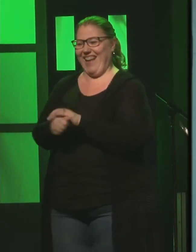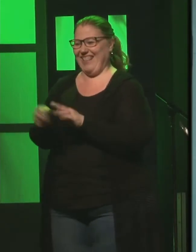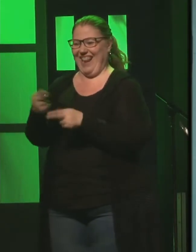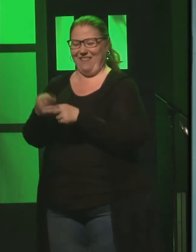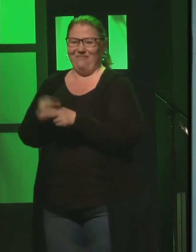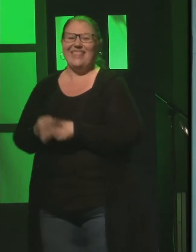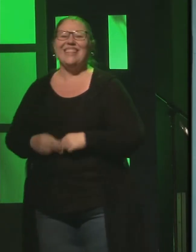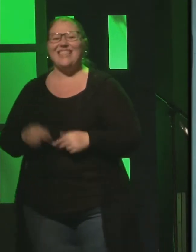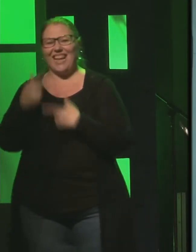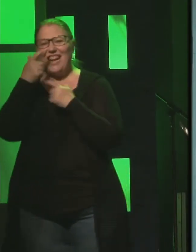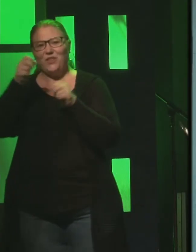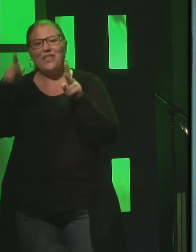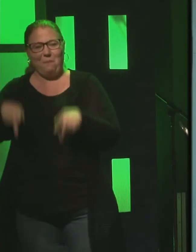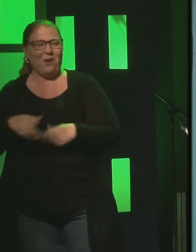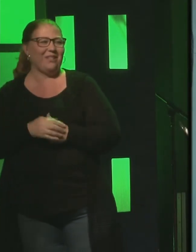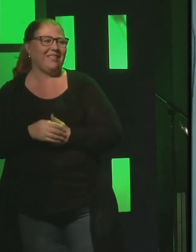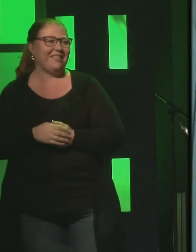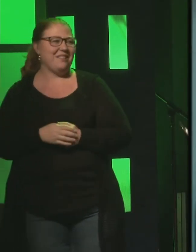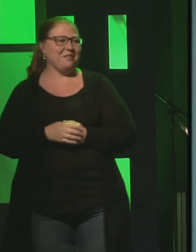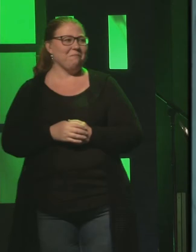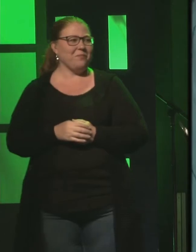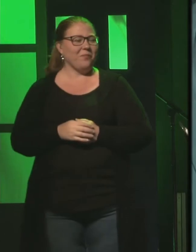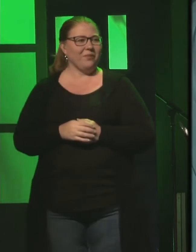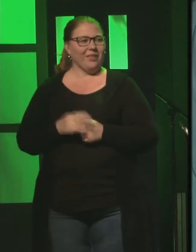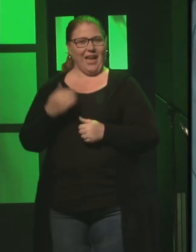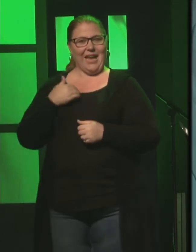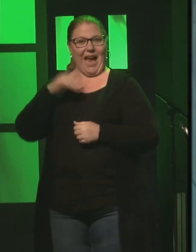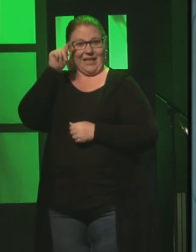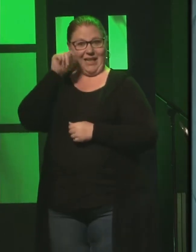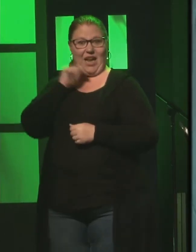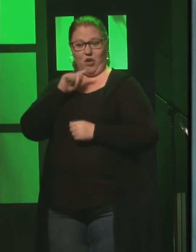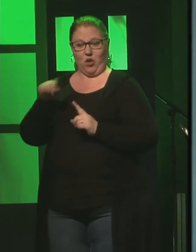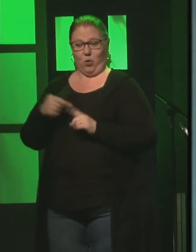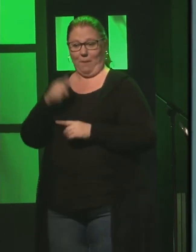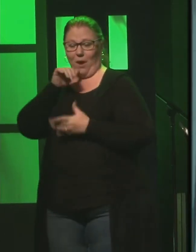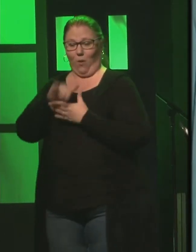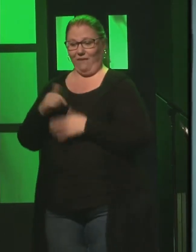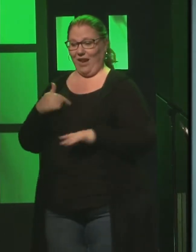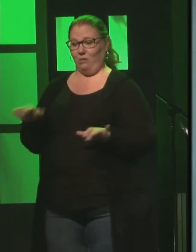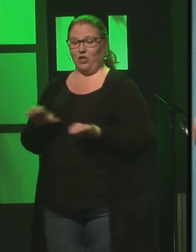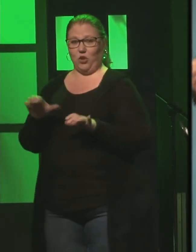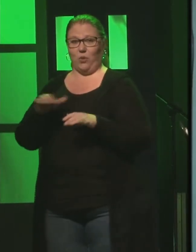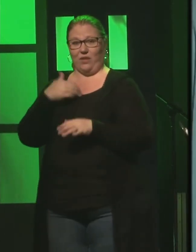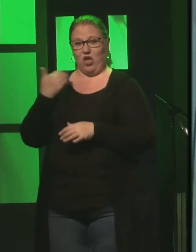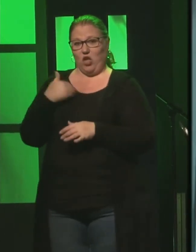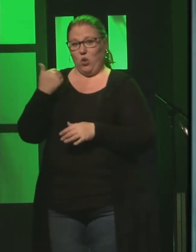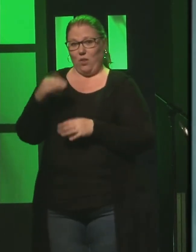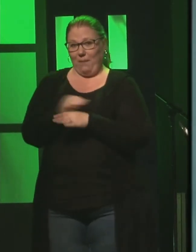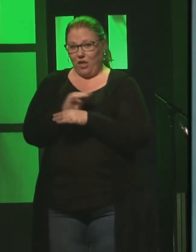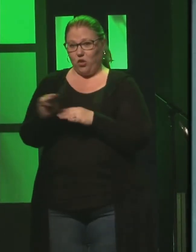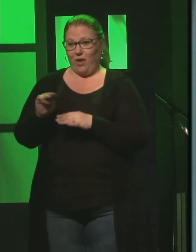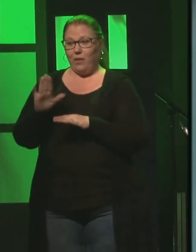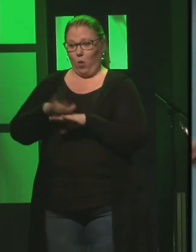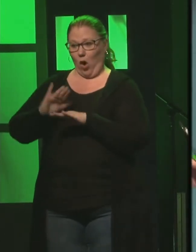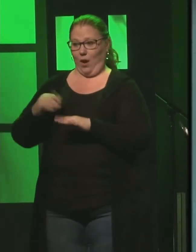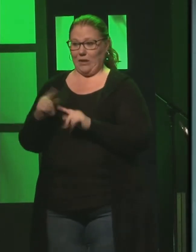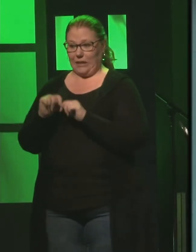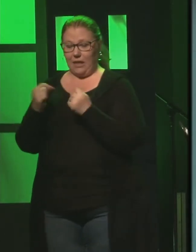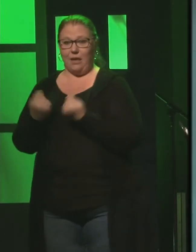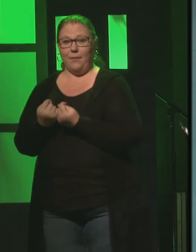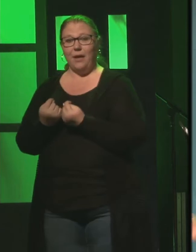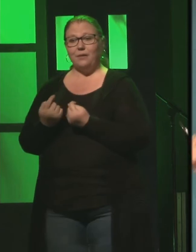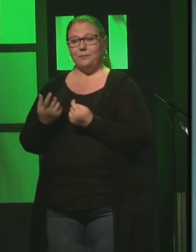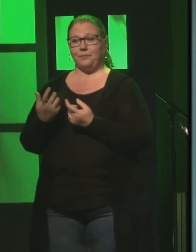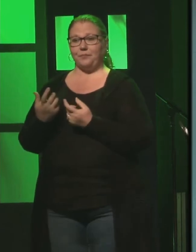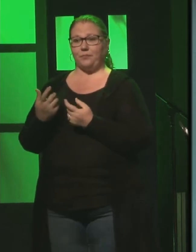an interesting character. He had teenagers when Wendy and I were doing youth ministry, and they were on our team, and he owned this landscaping